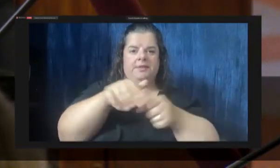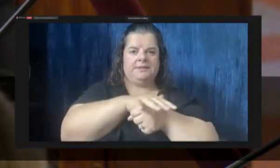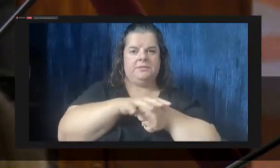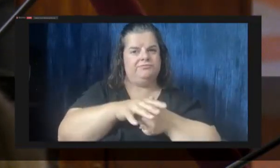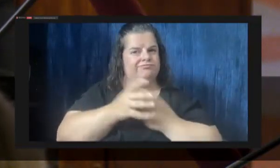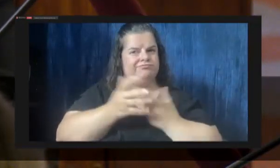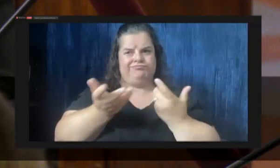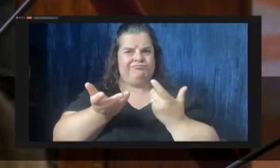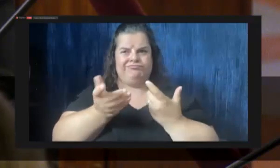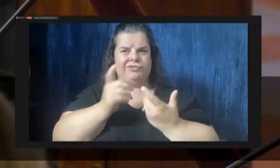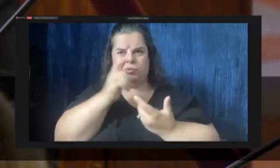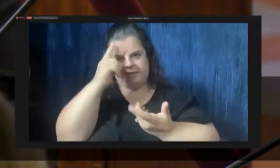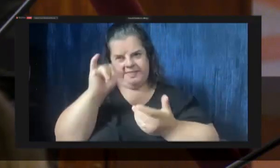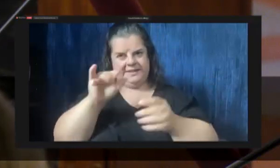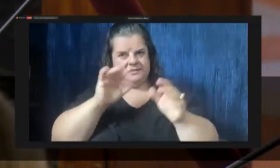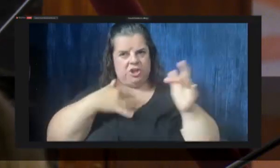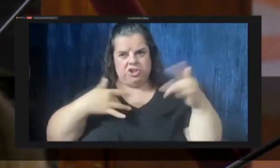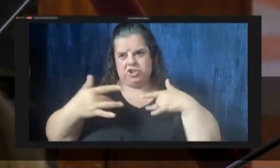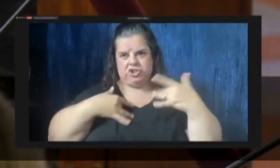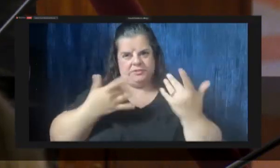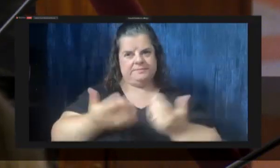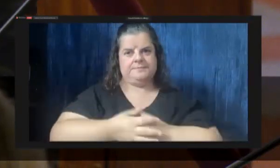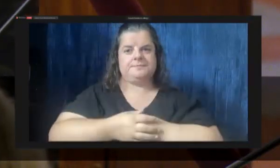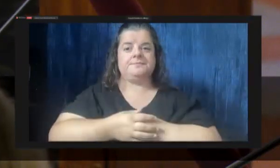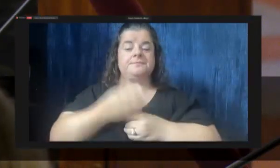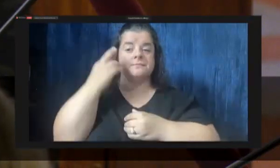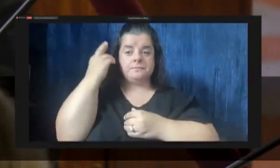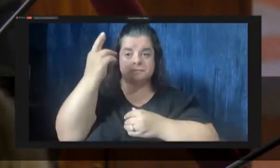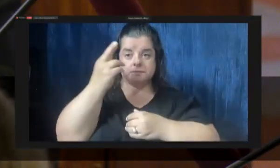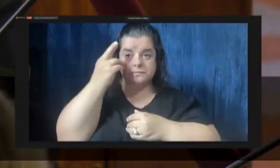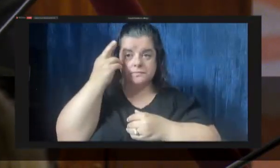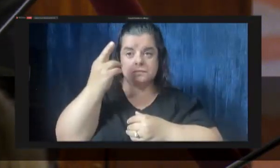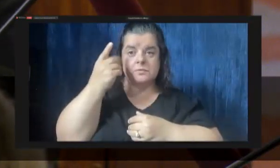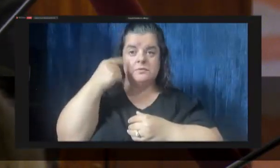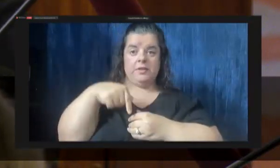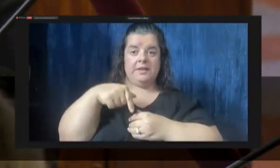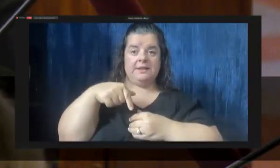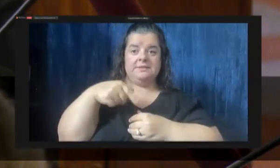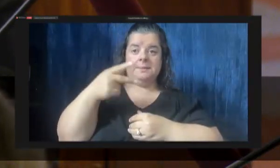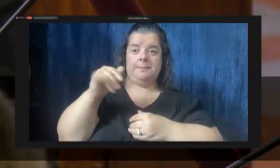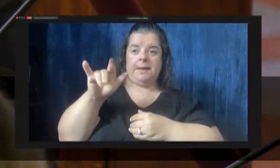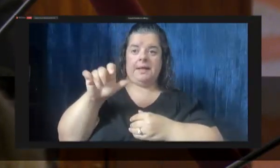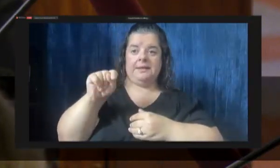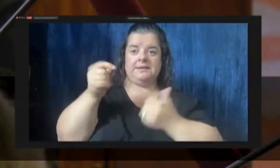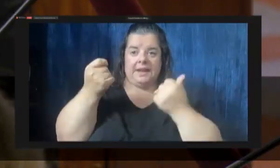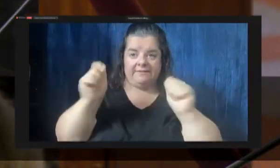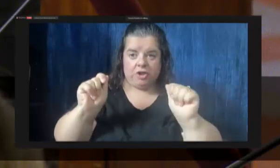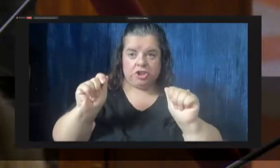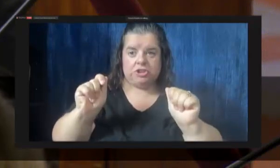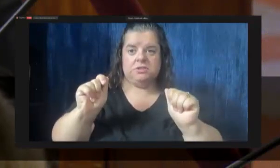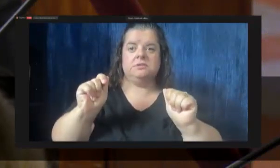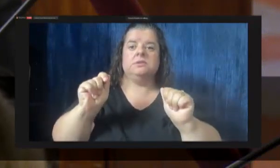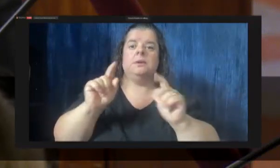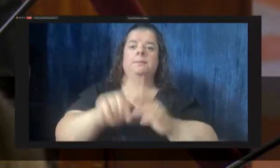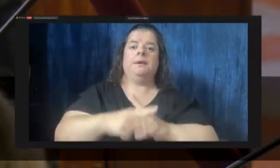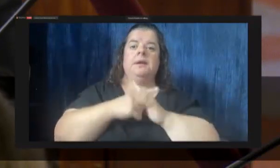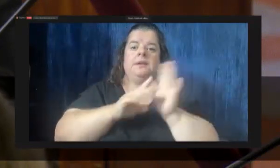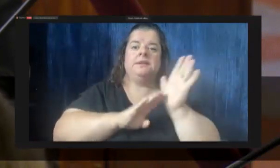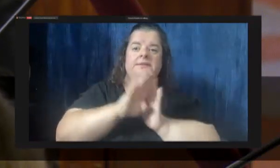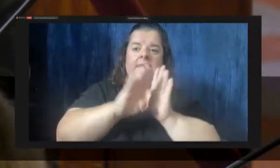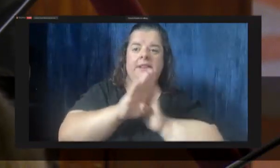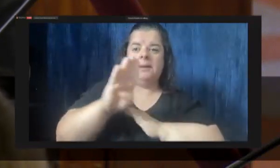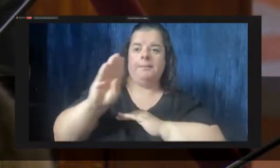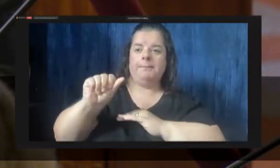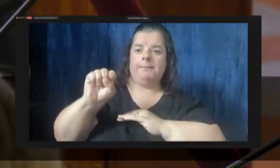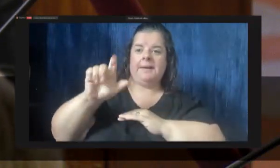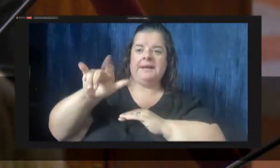particular concern. The purpose of the pilot effort is to begin developing baseline data,